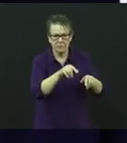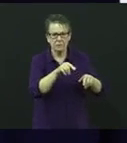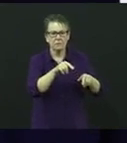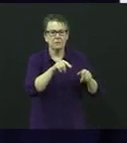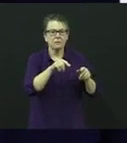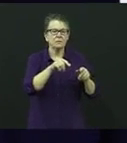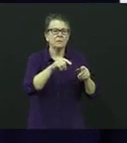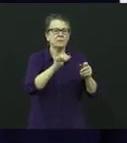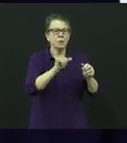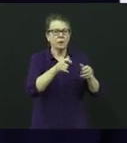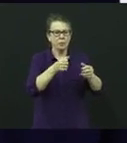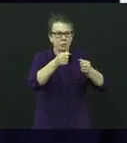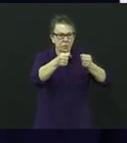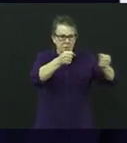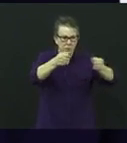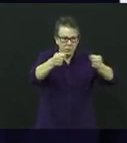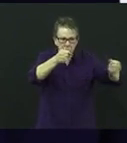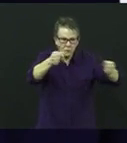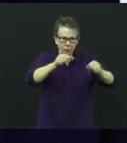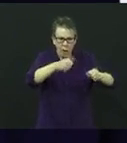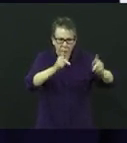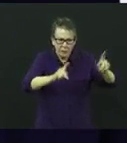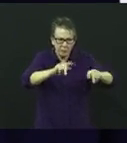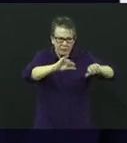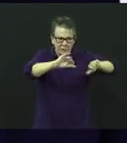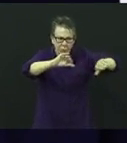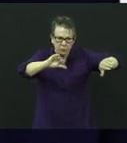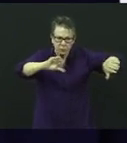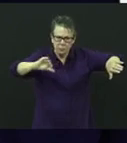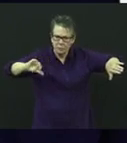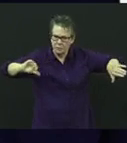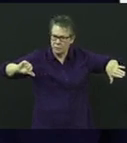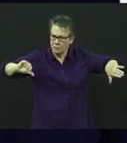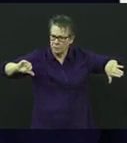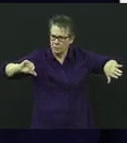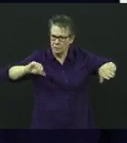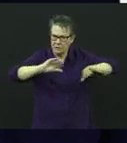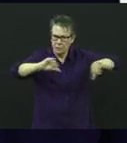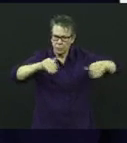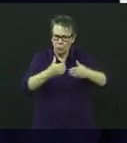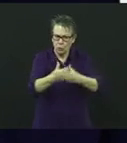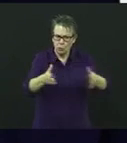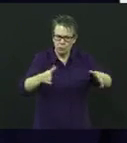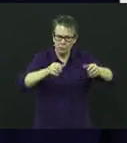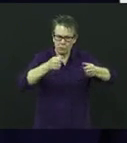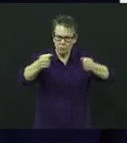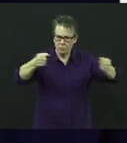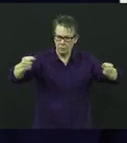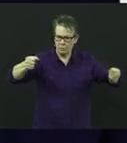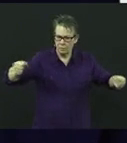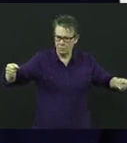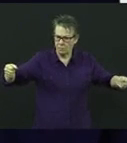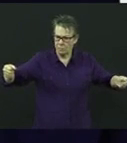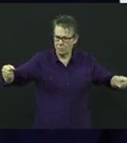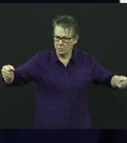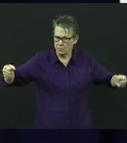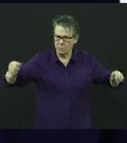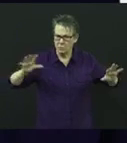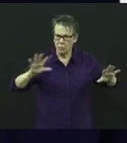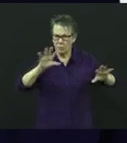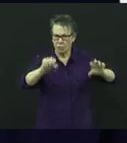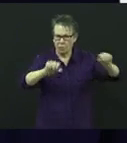family or their partners and loved ones. So the hotels are in reserve. We have gotten a great response from a number of